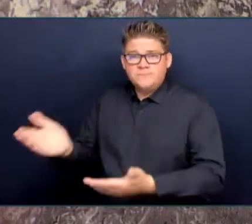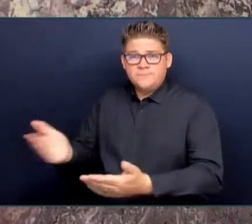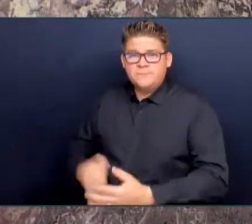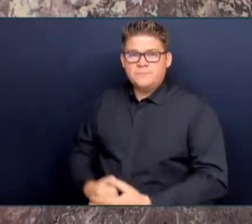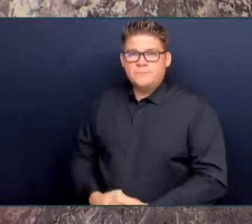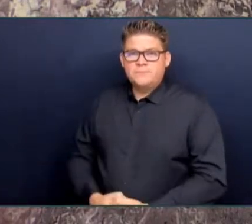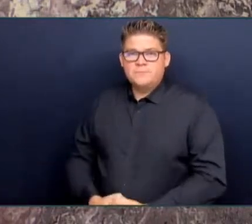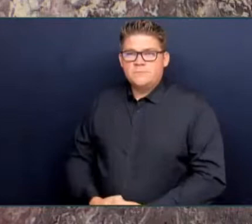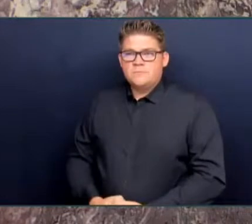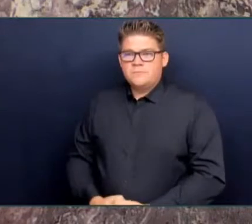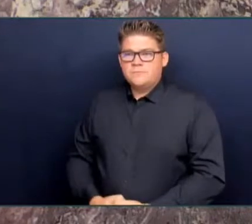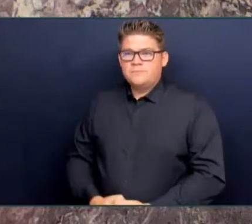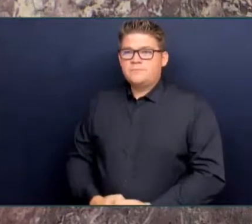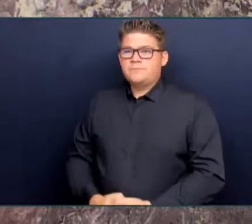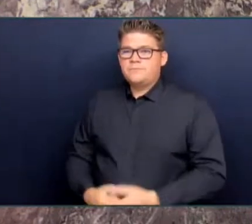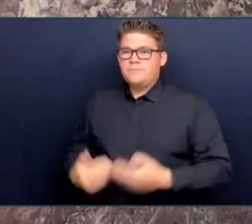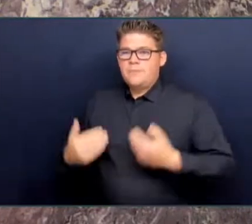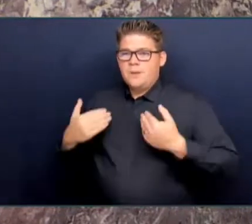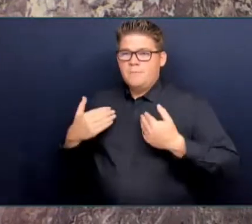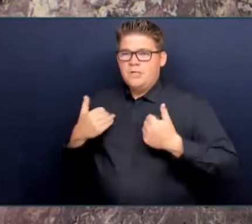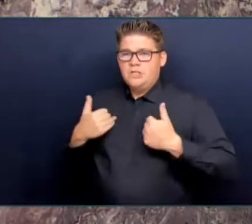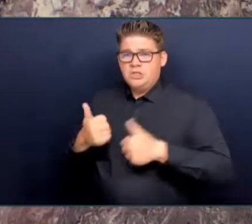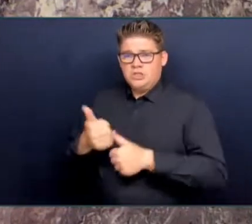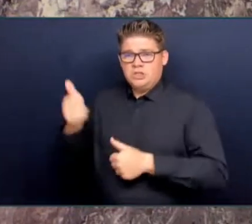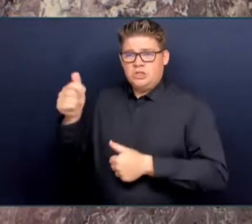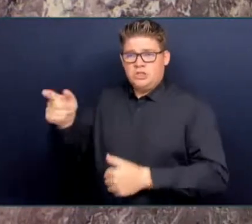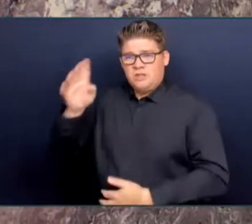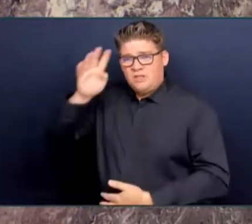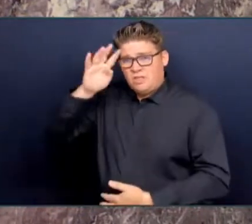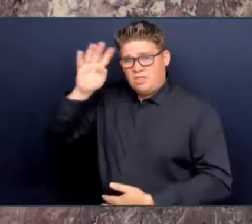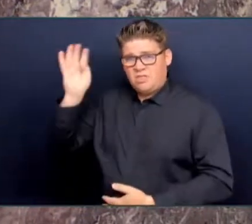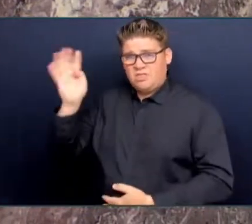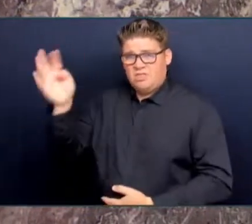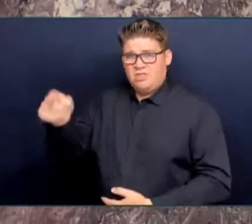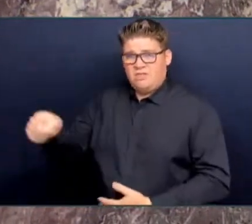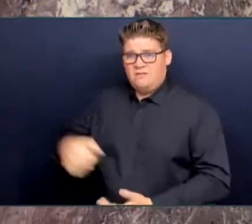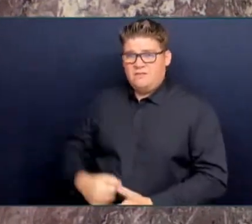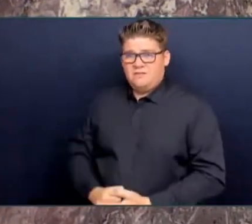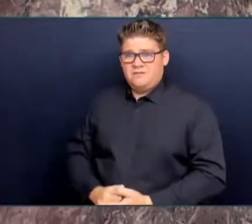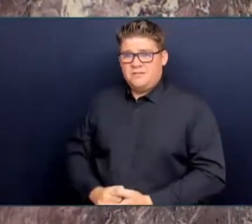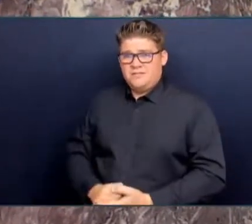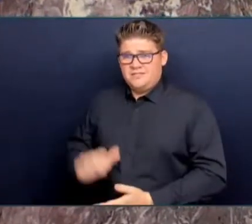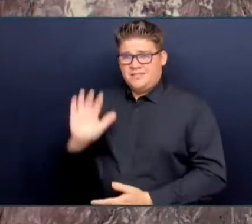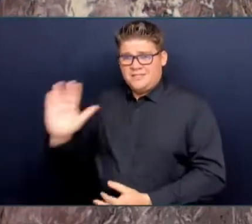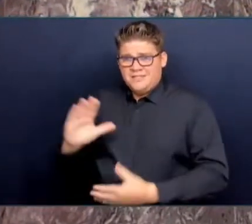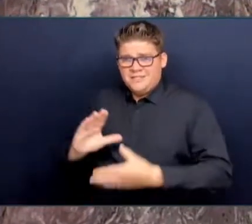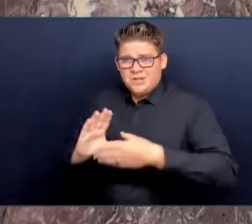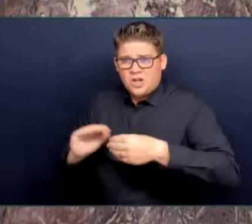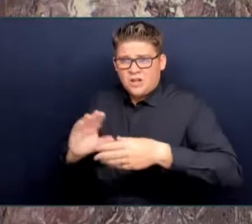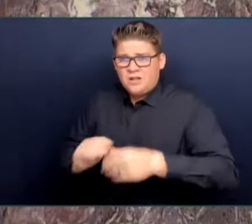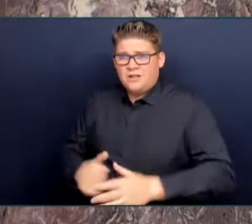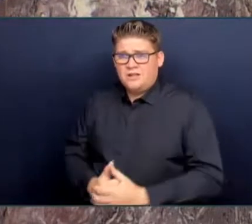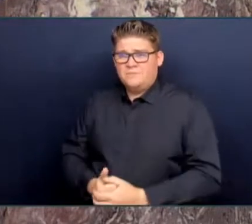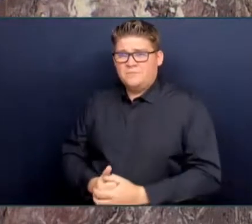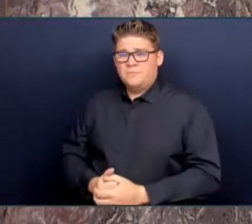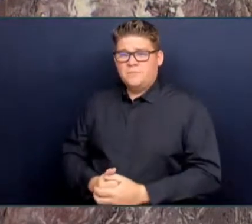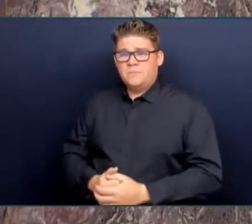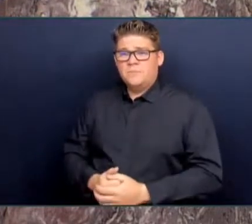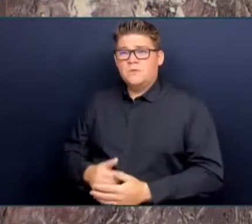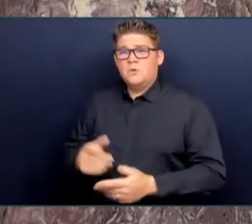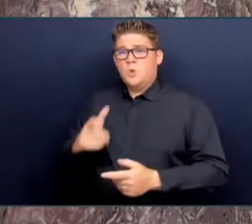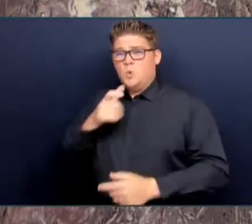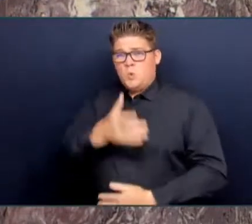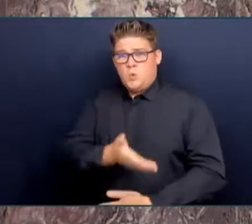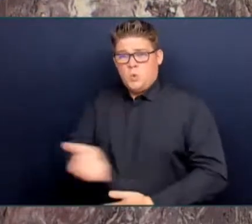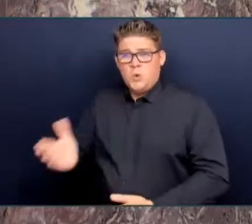British Columbians that have healthcare needs is staggering. Every day we hear stories about the